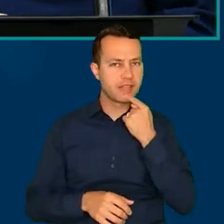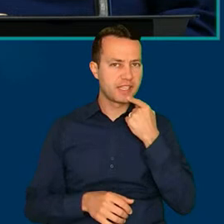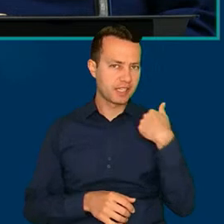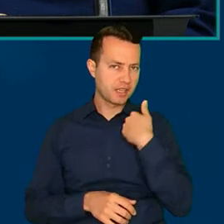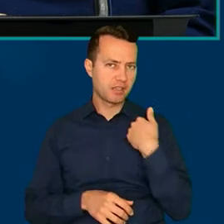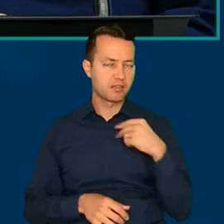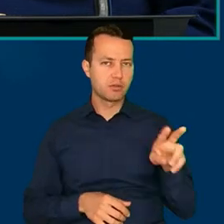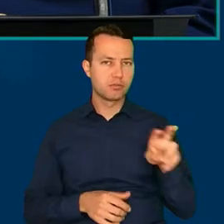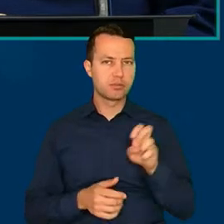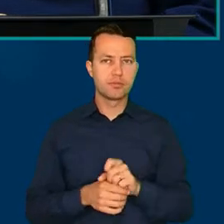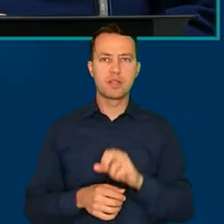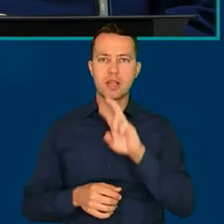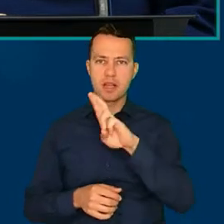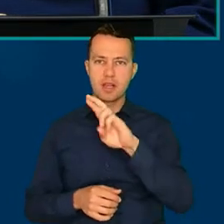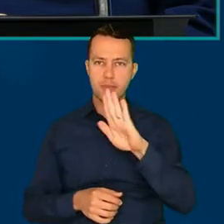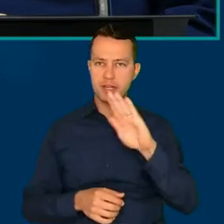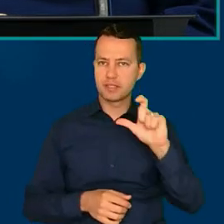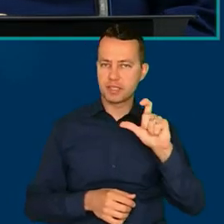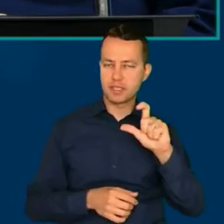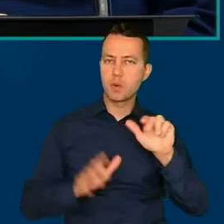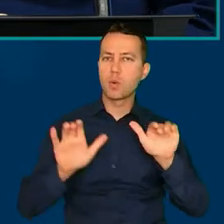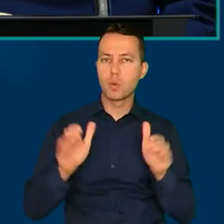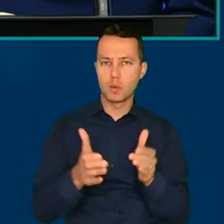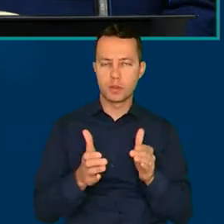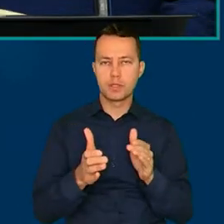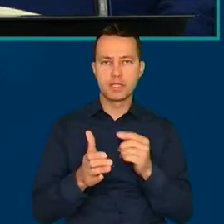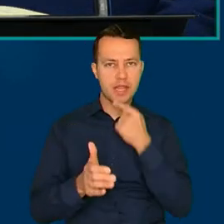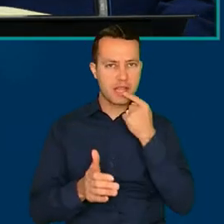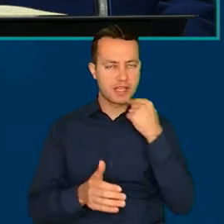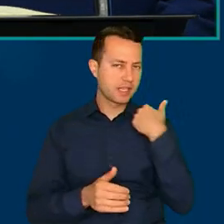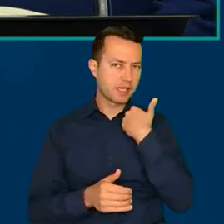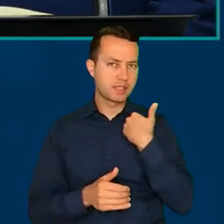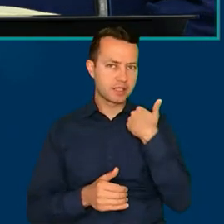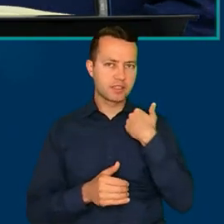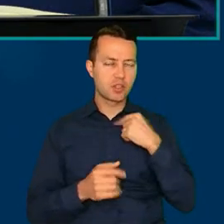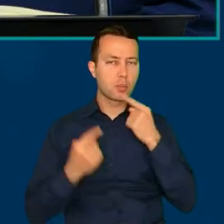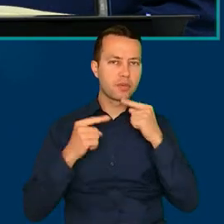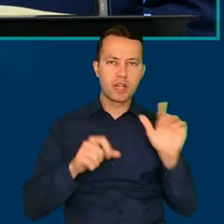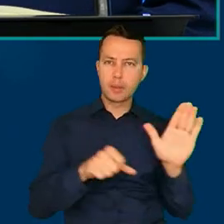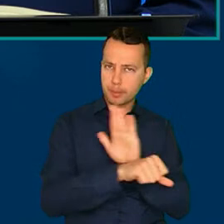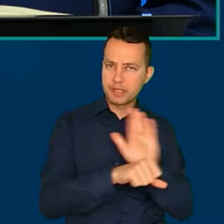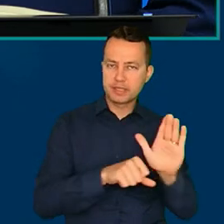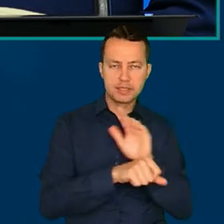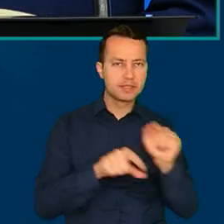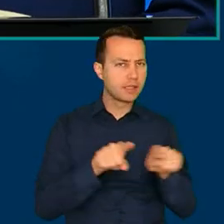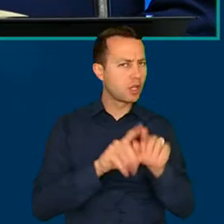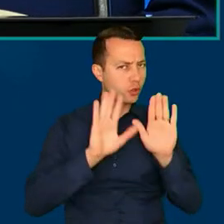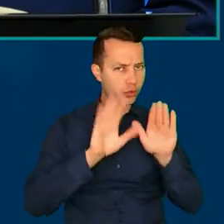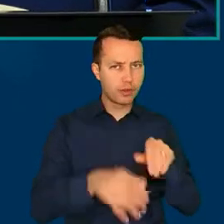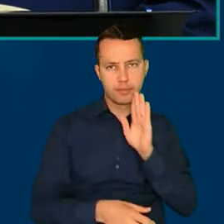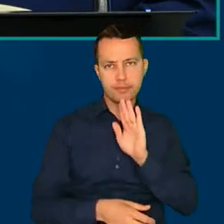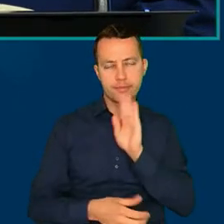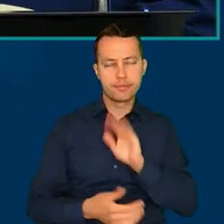market. RBC, which is the responsible business,